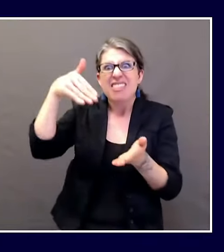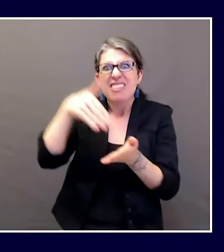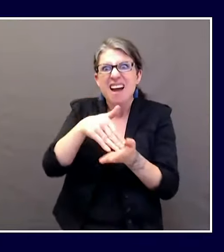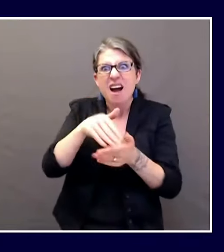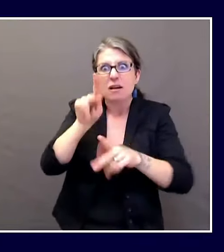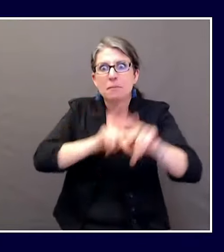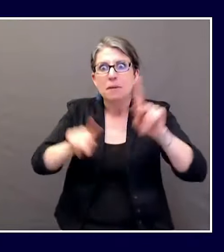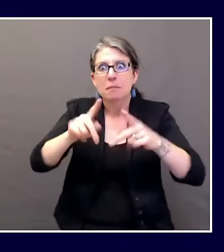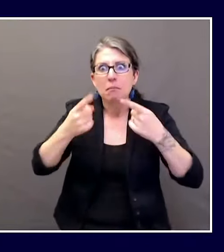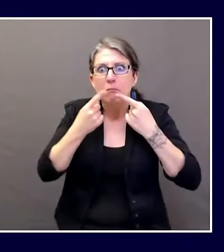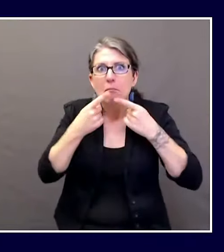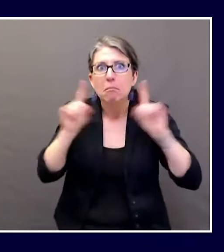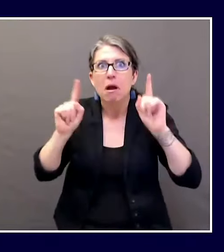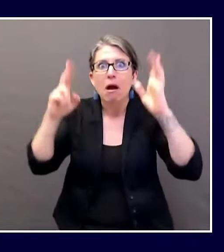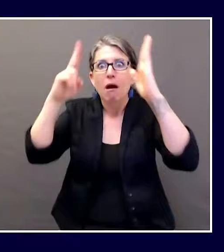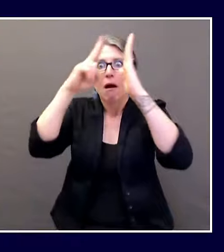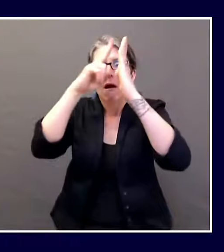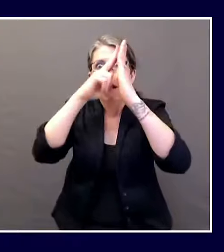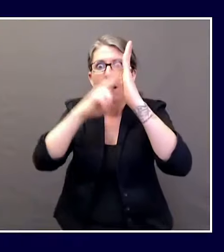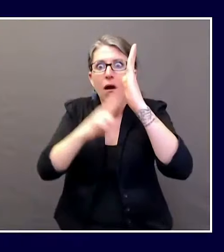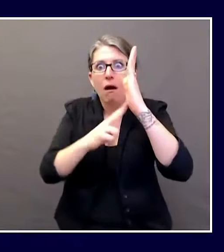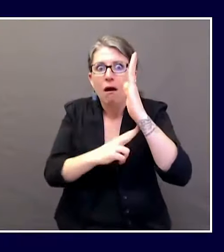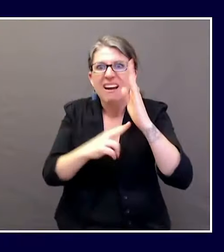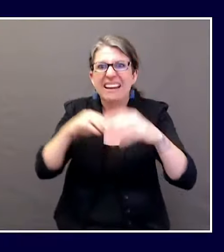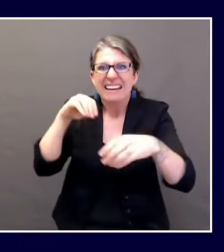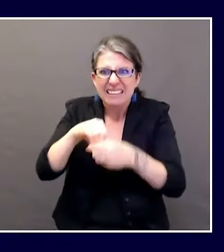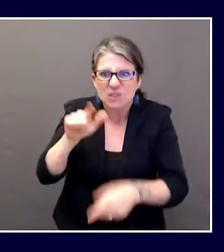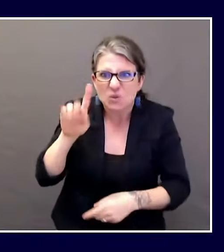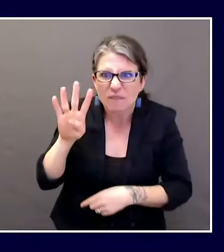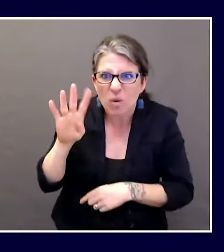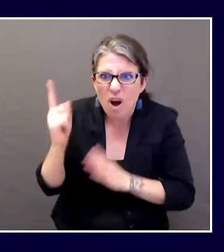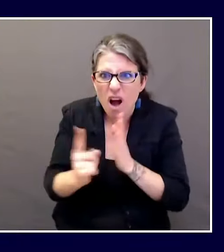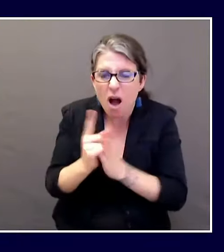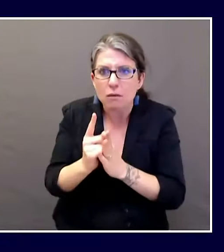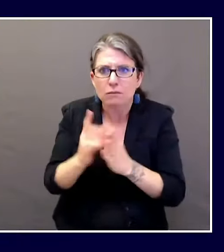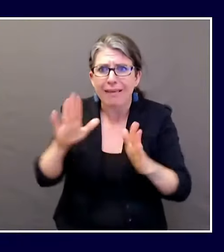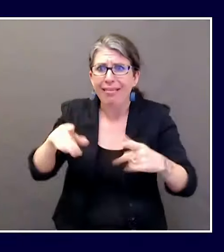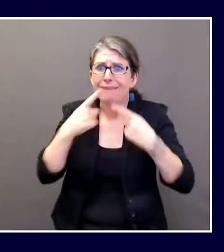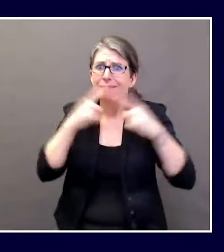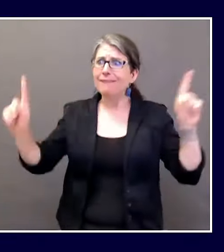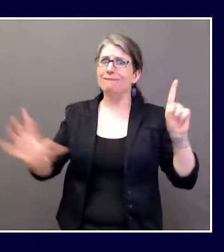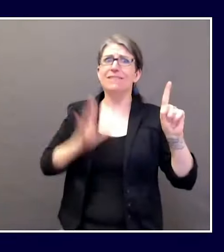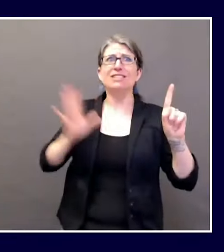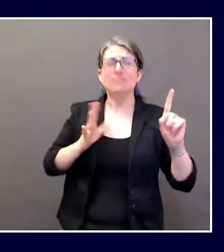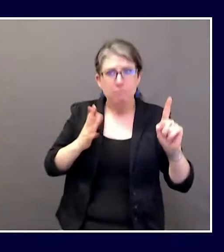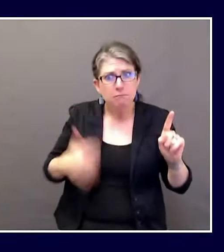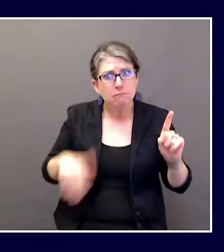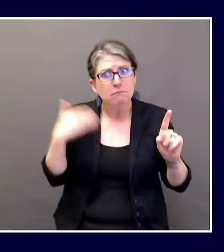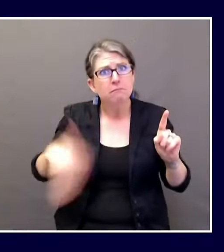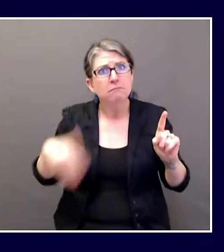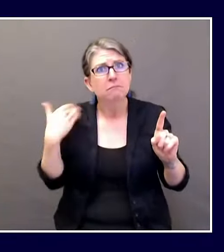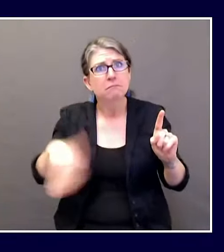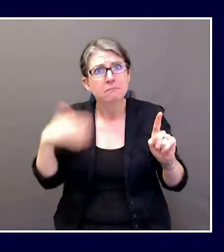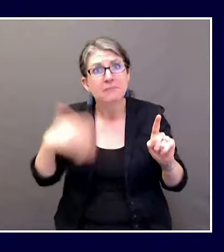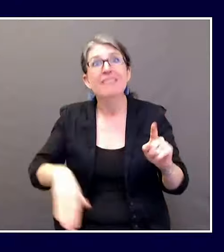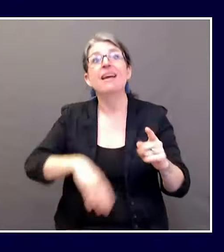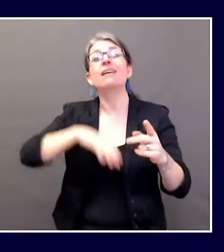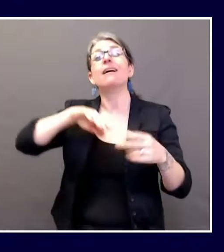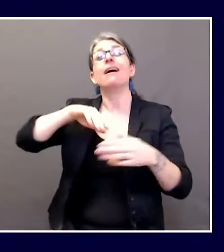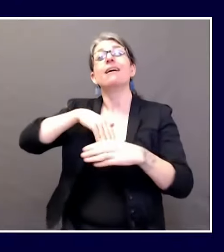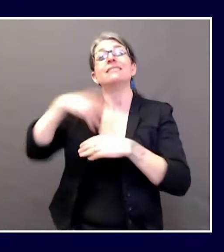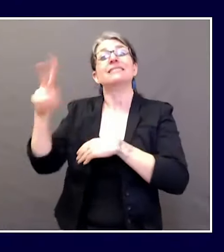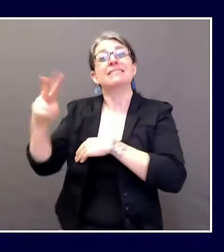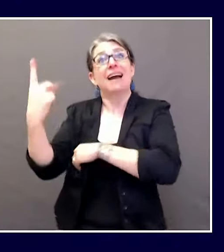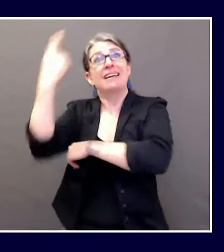In the second 24 hours, we have nearly 20,000 people pre-register as well. As of this morning,